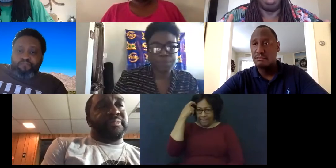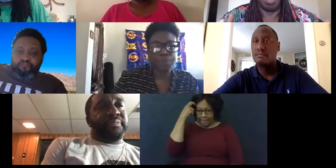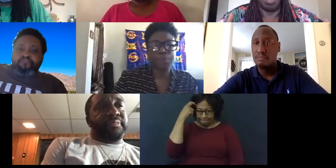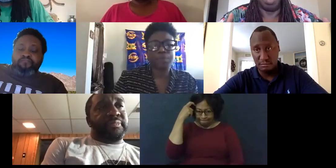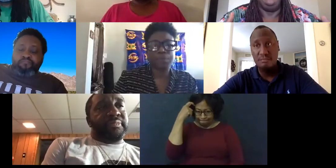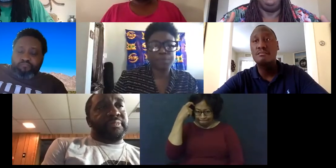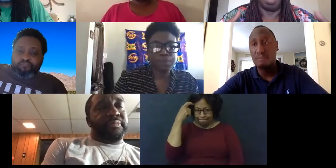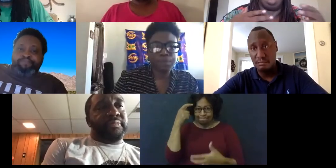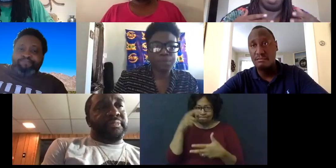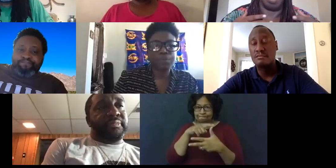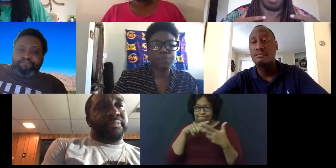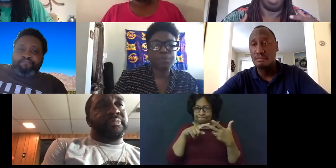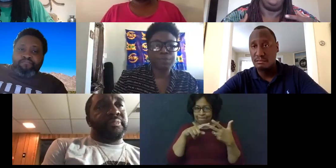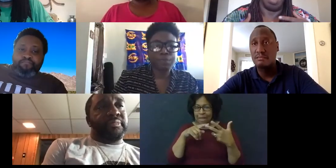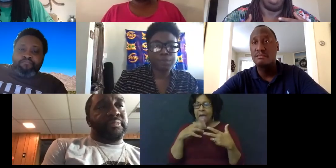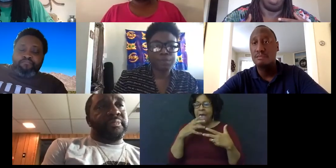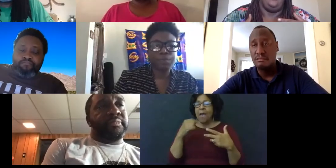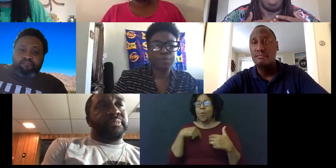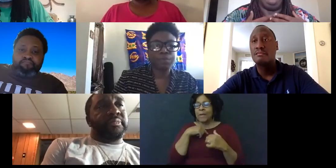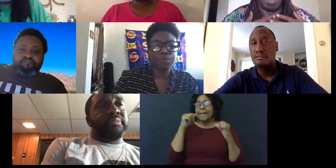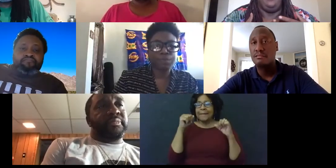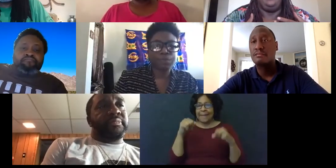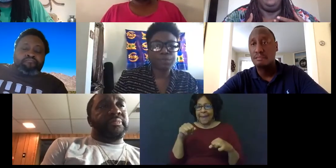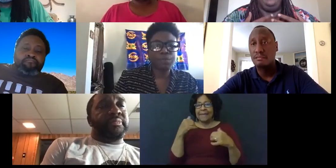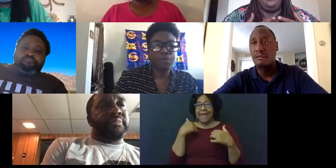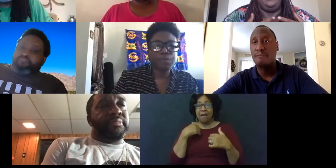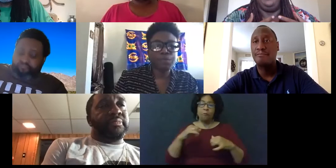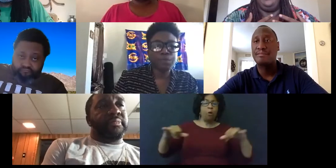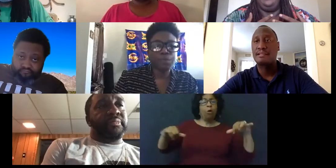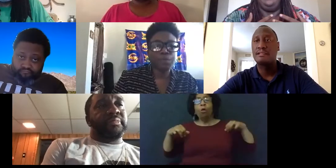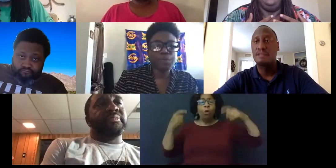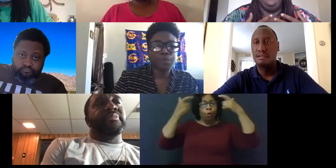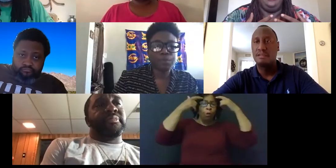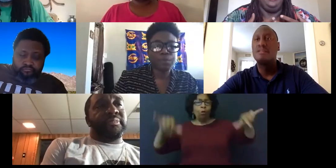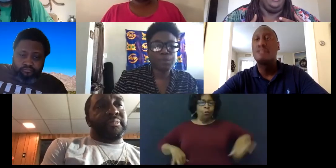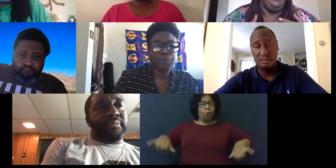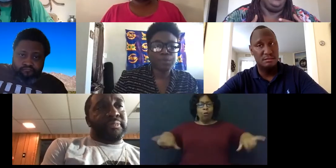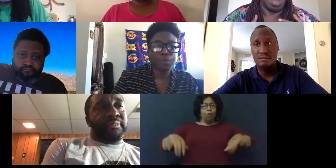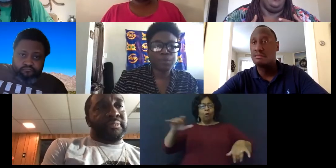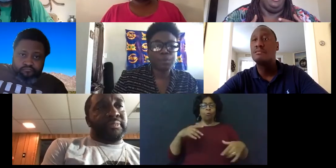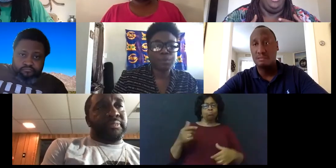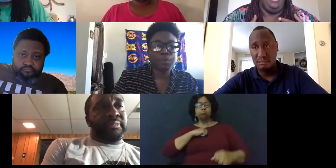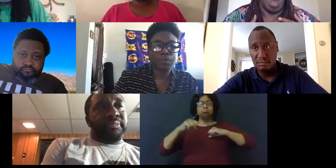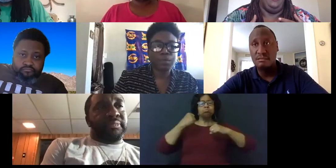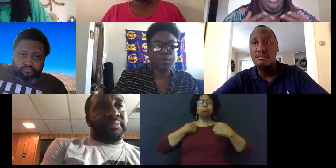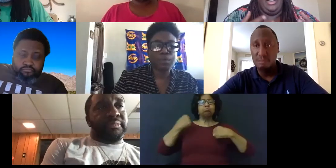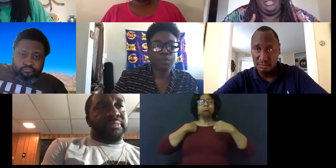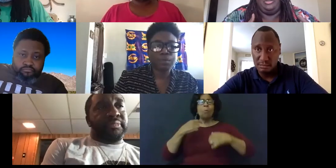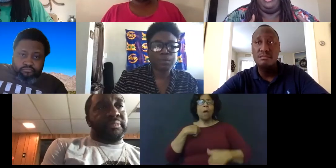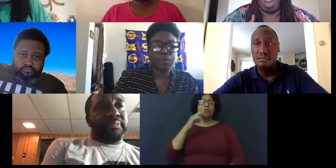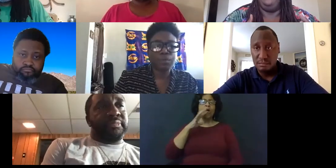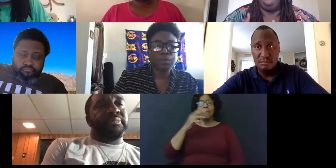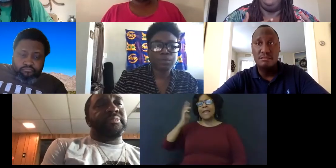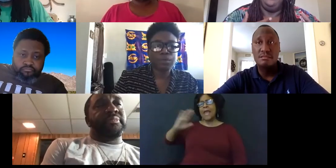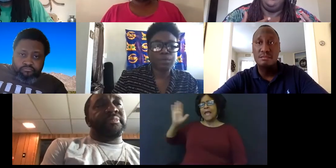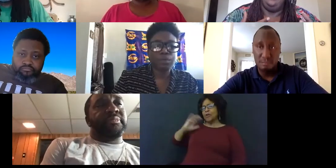And, you know, we can have all this bravado and bolster and bluster and talk about how our ancestors